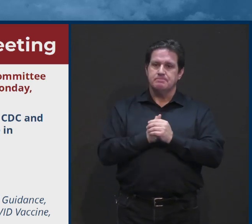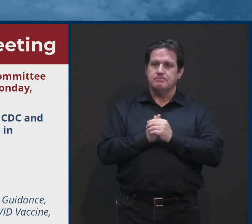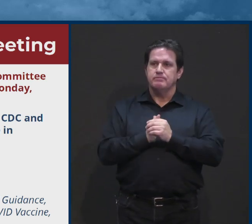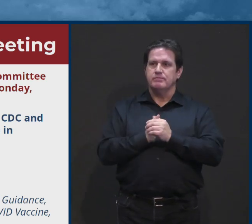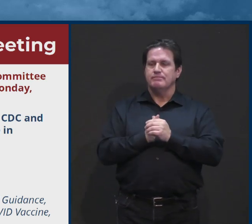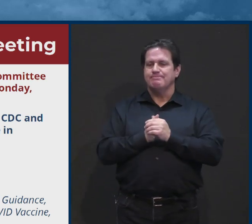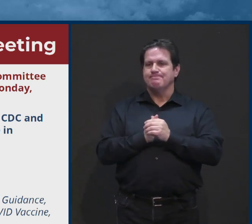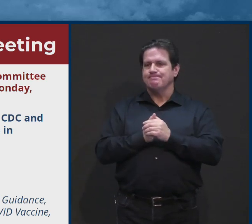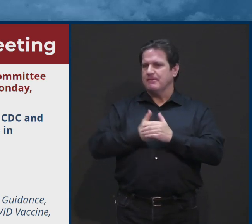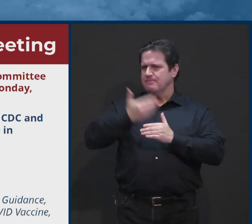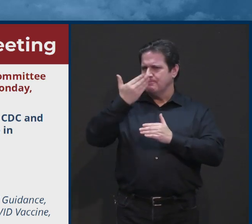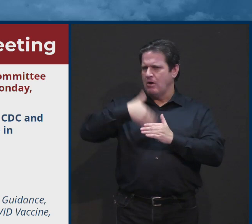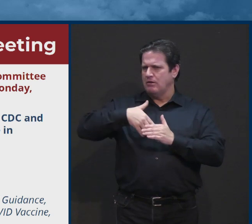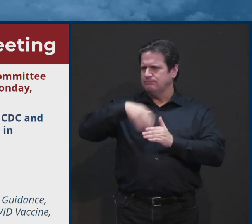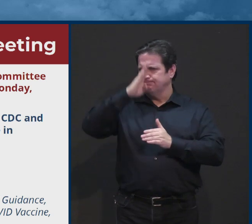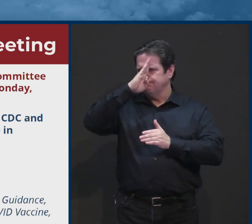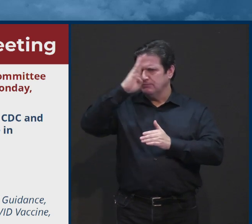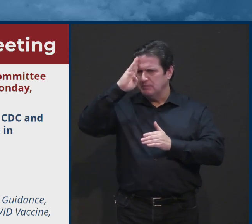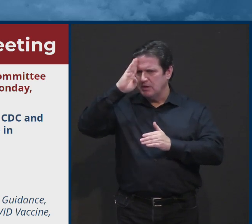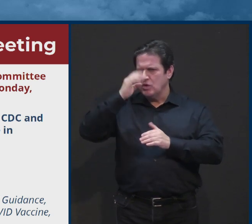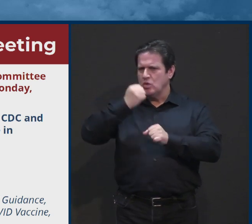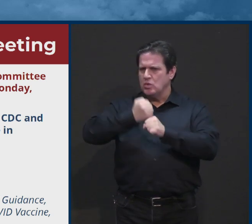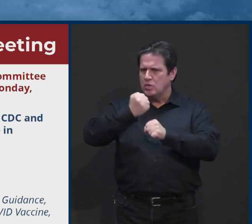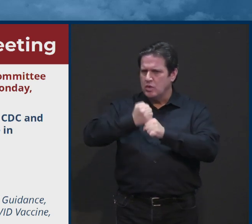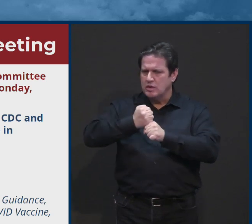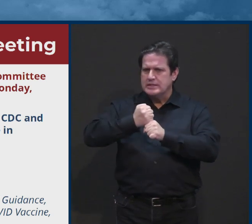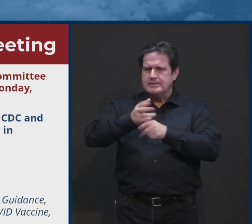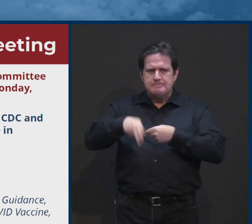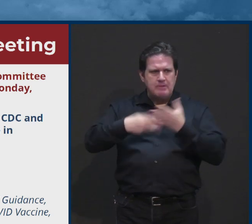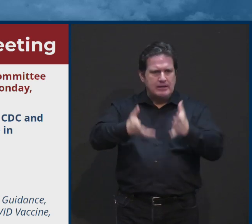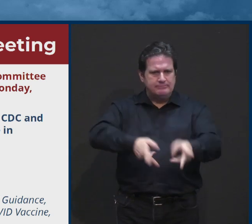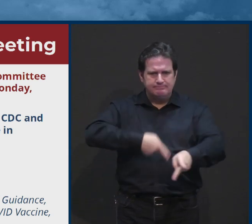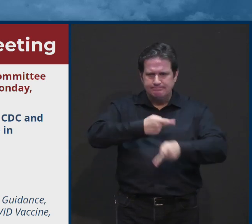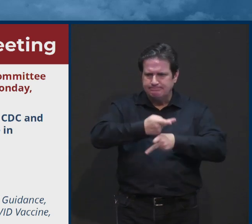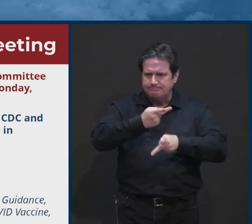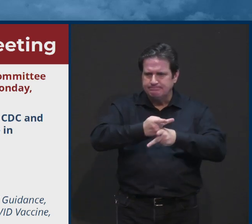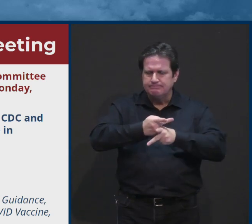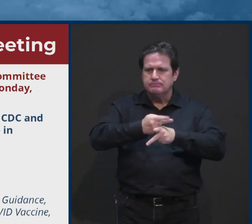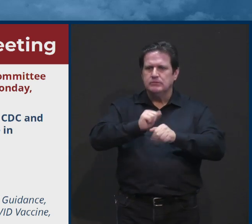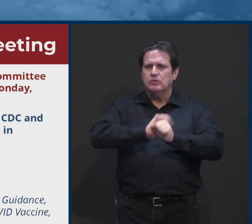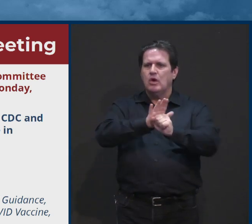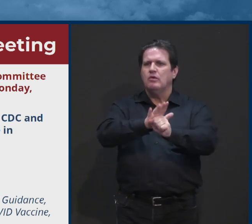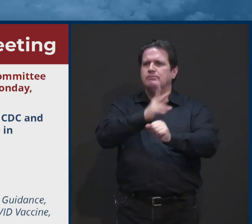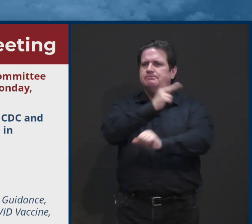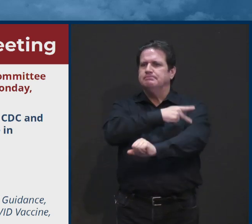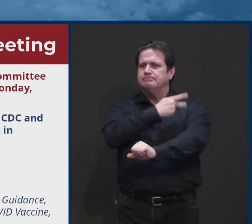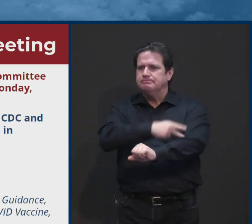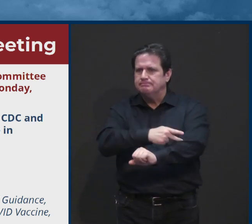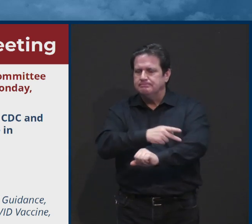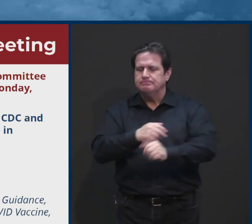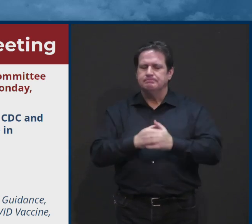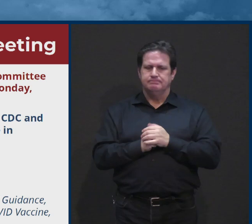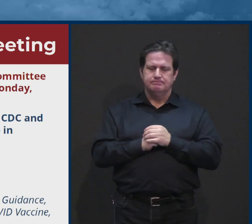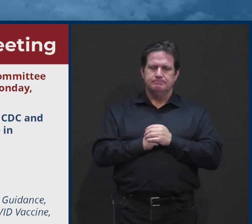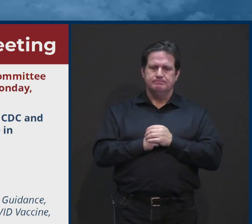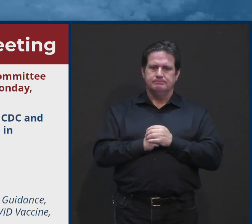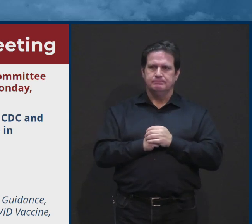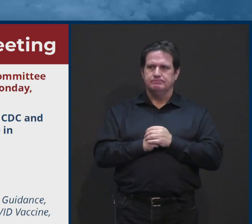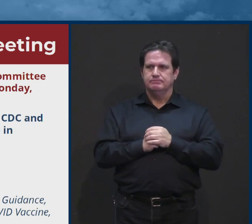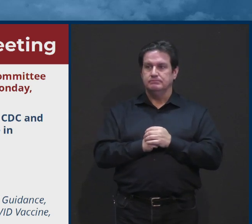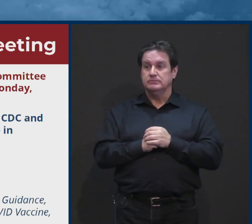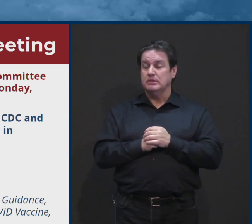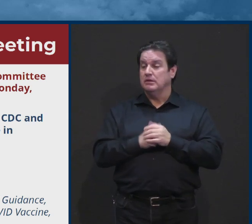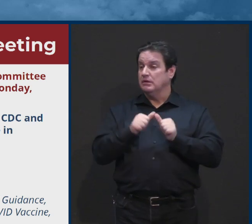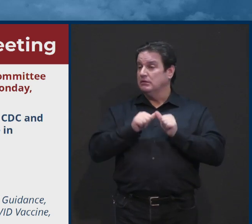those frontline health care workers that are providing care for COVID patients. That could be in a long-term